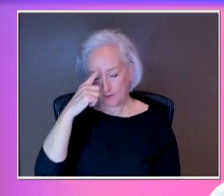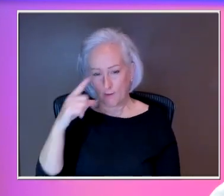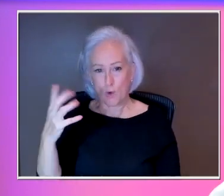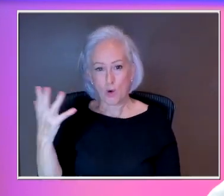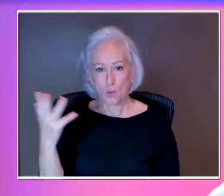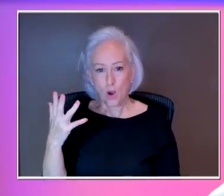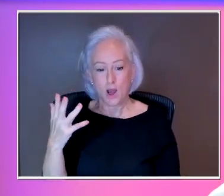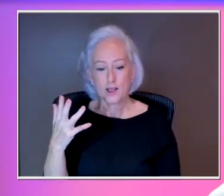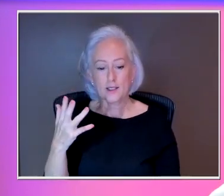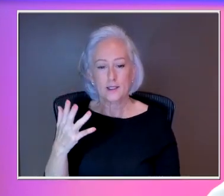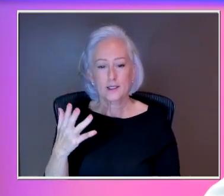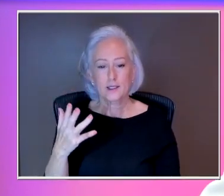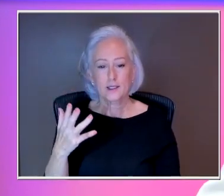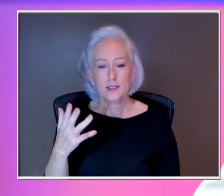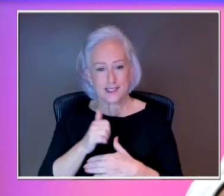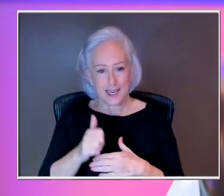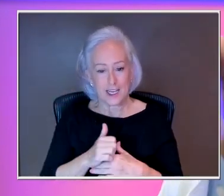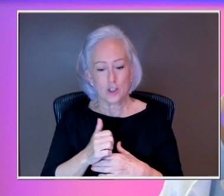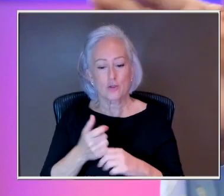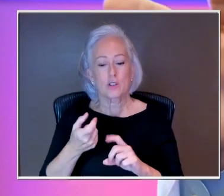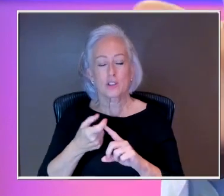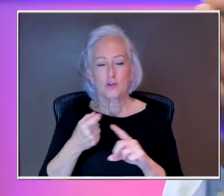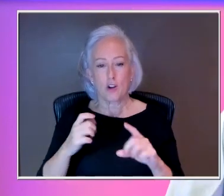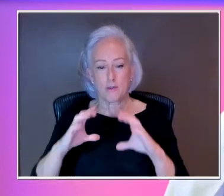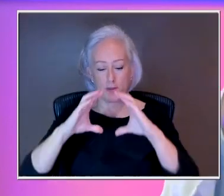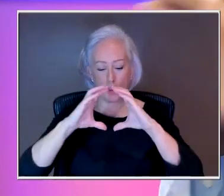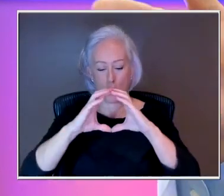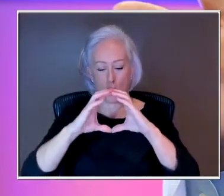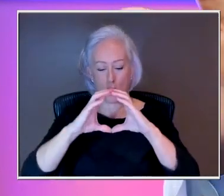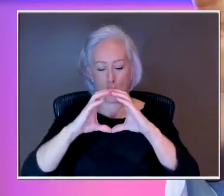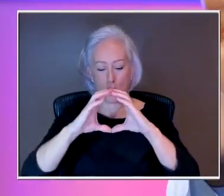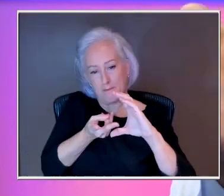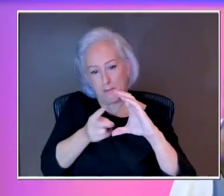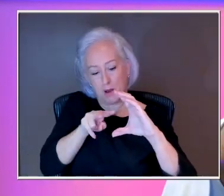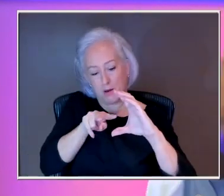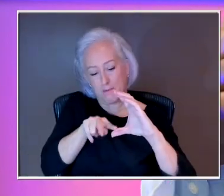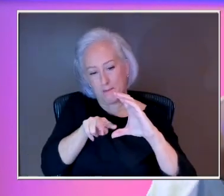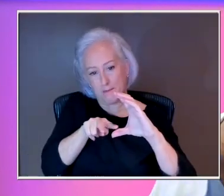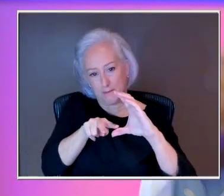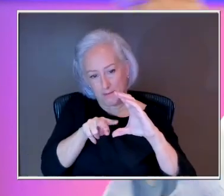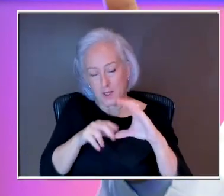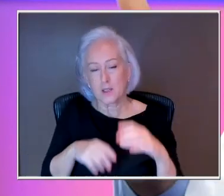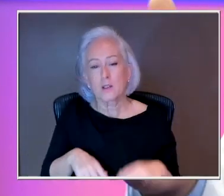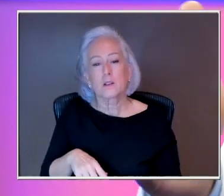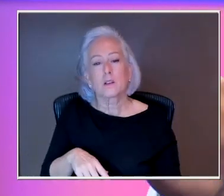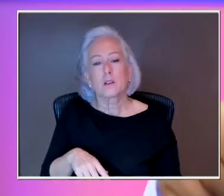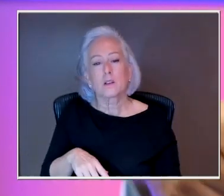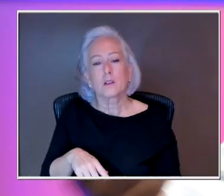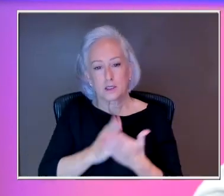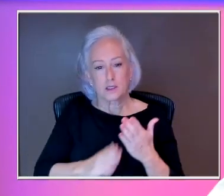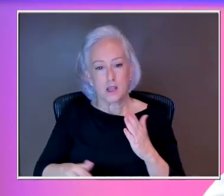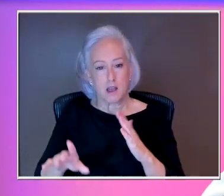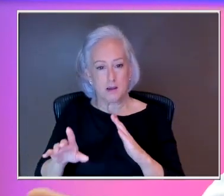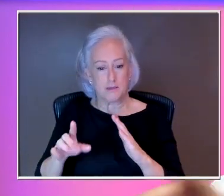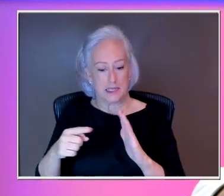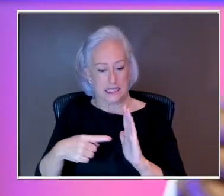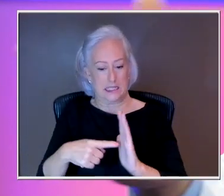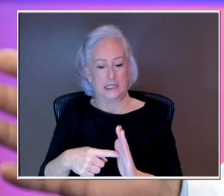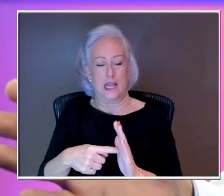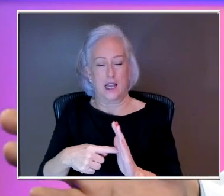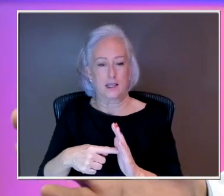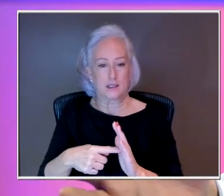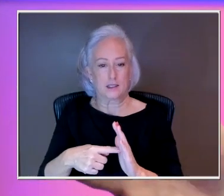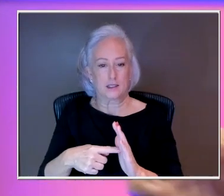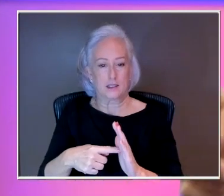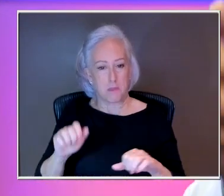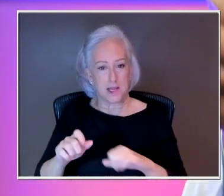from the bottom chamber of the heart. And some signs on that monitor that is a potential trigger that's putting you in this. If I don't